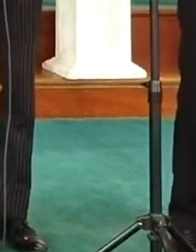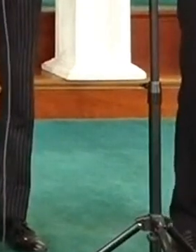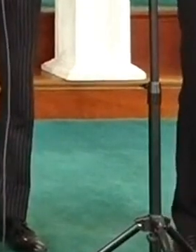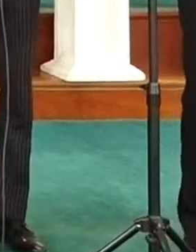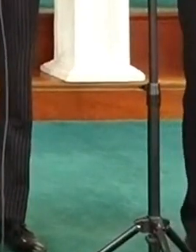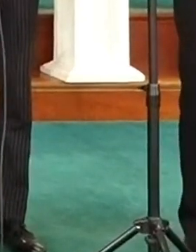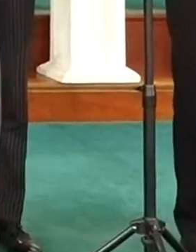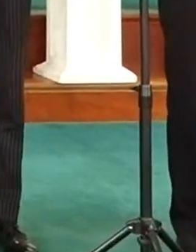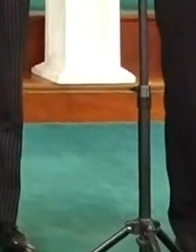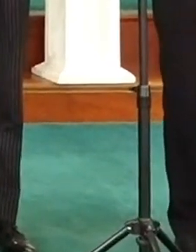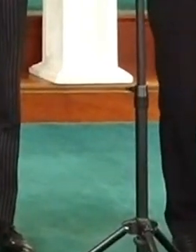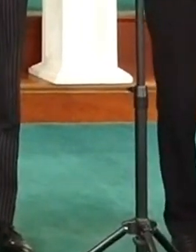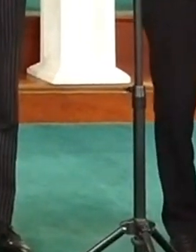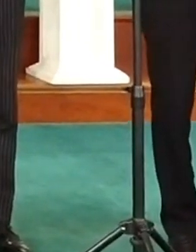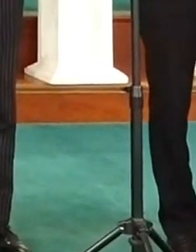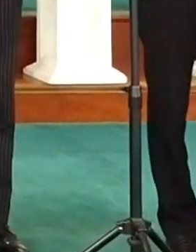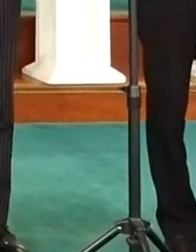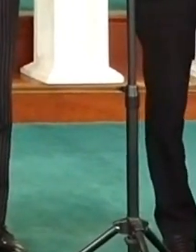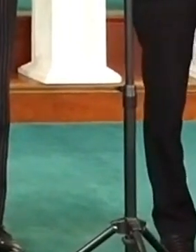Mine.